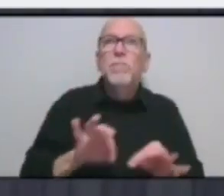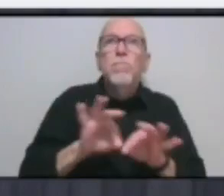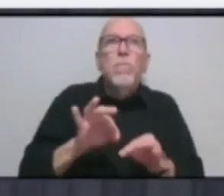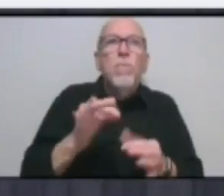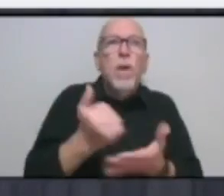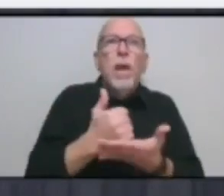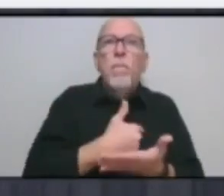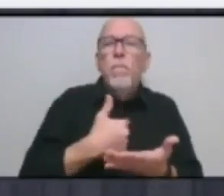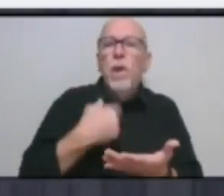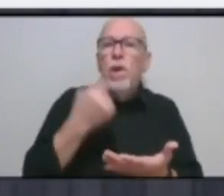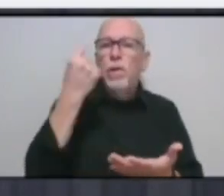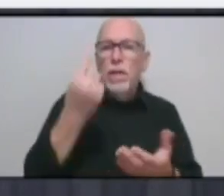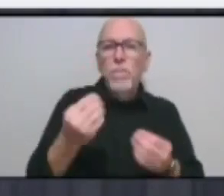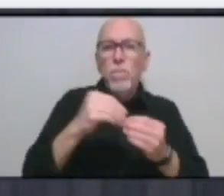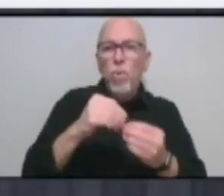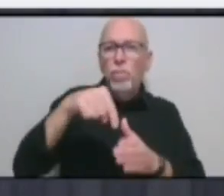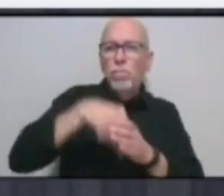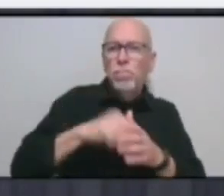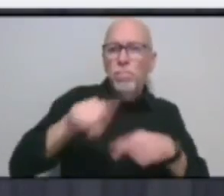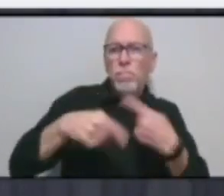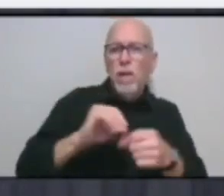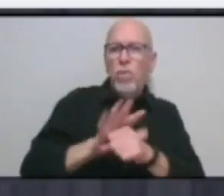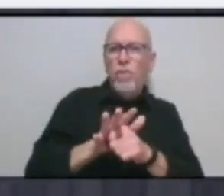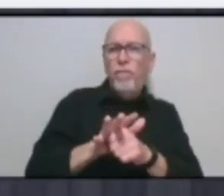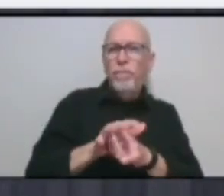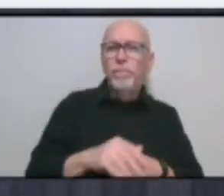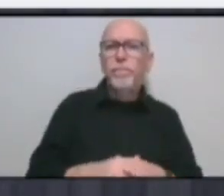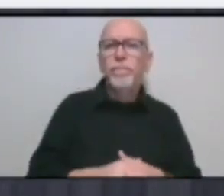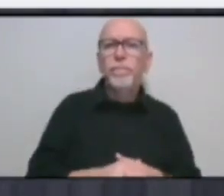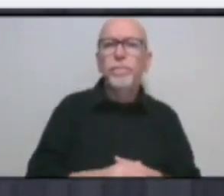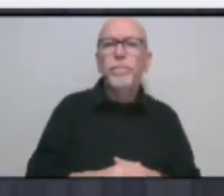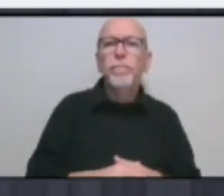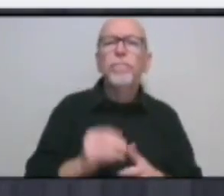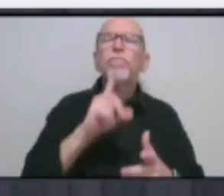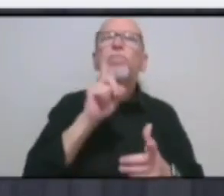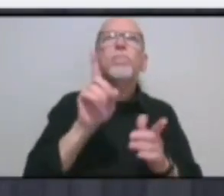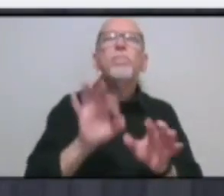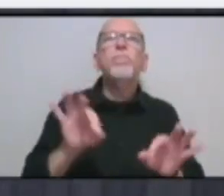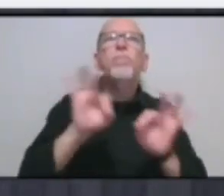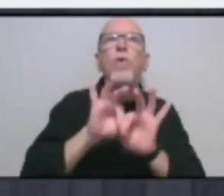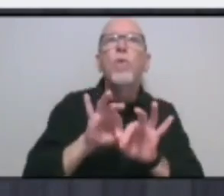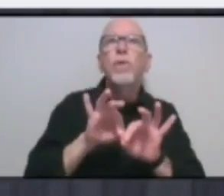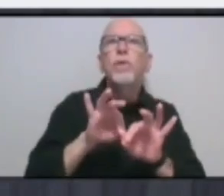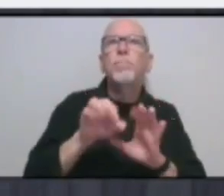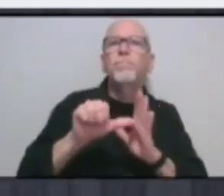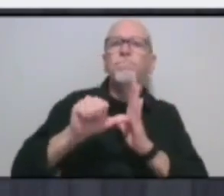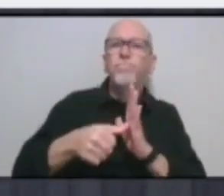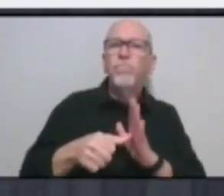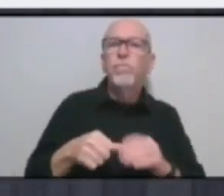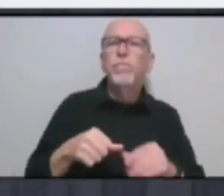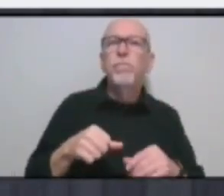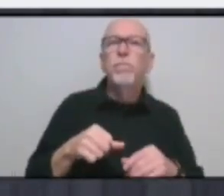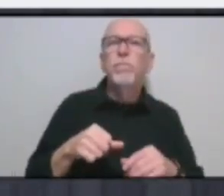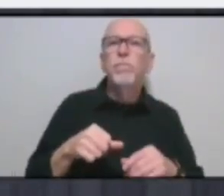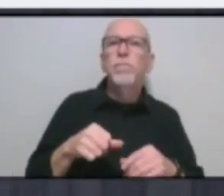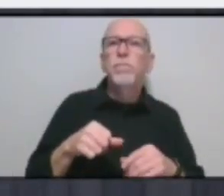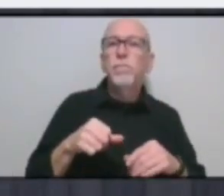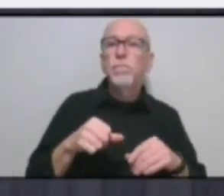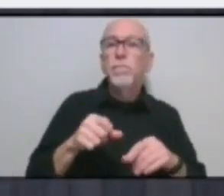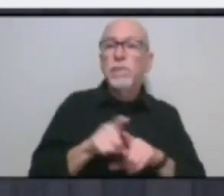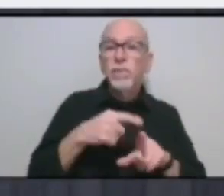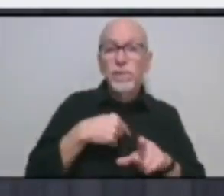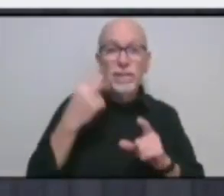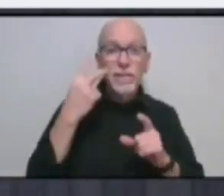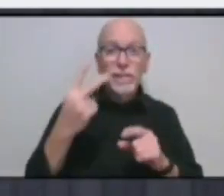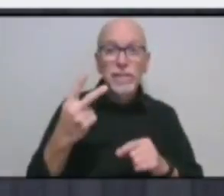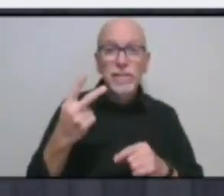so much more about the disease. And I guess it's really important to underscore the fact that as we see